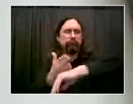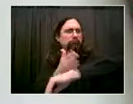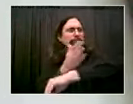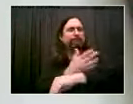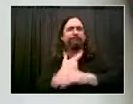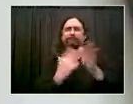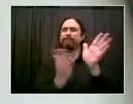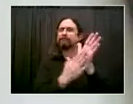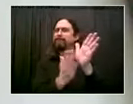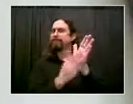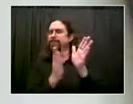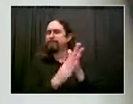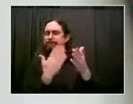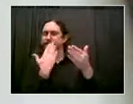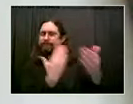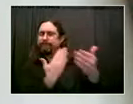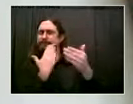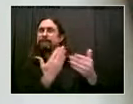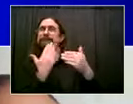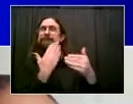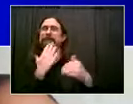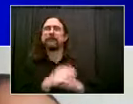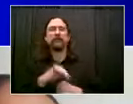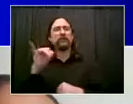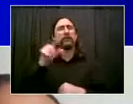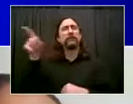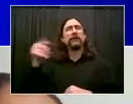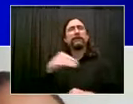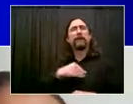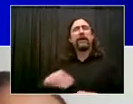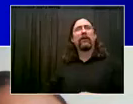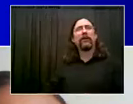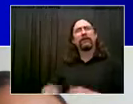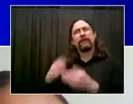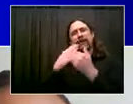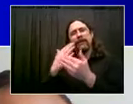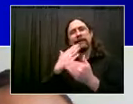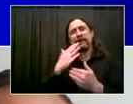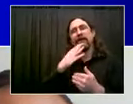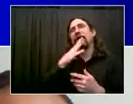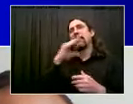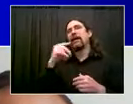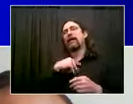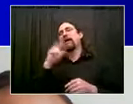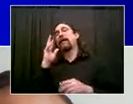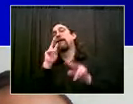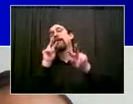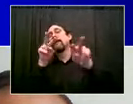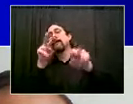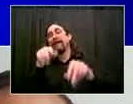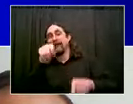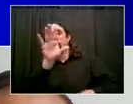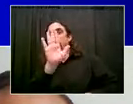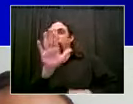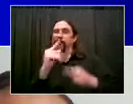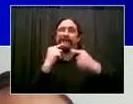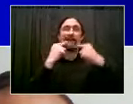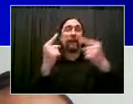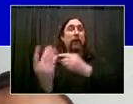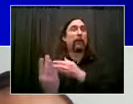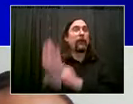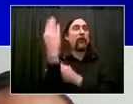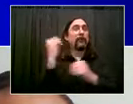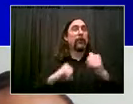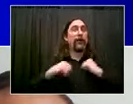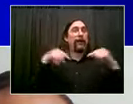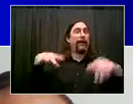your show. And I thank you again. This is a major day for the city of New York. Thank you so much, Majority Leader. You always make the show